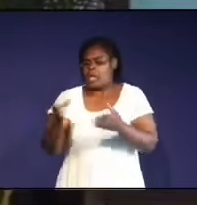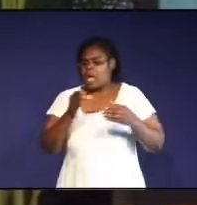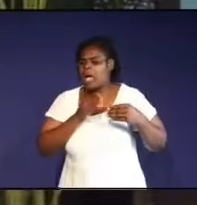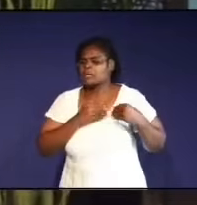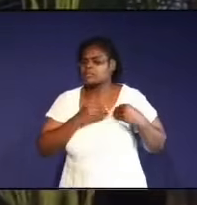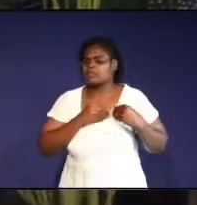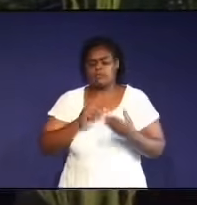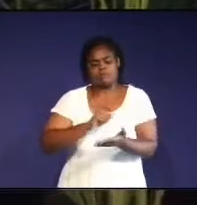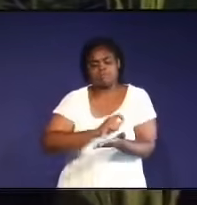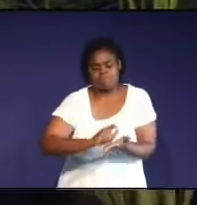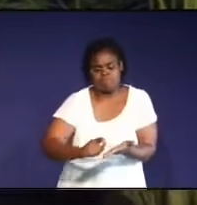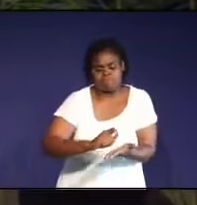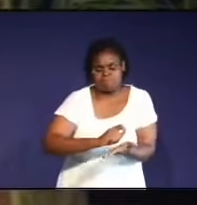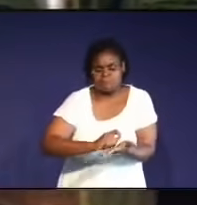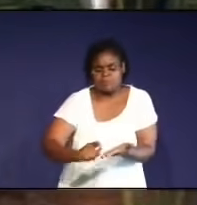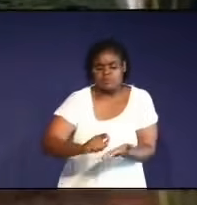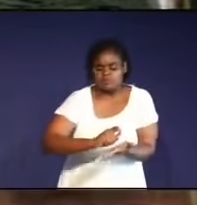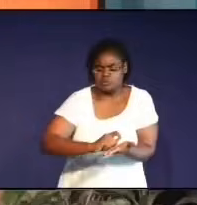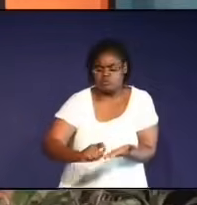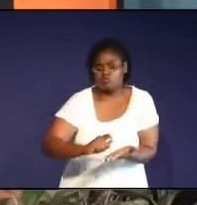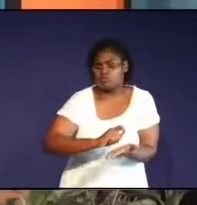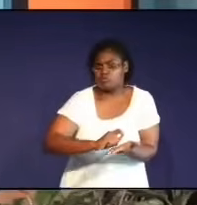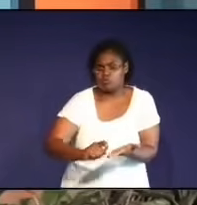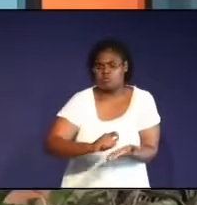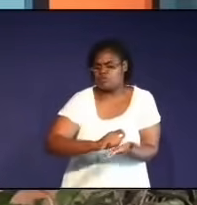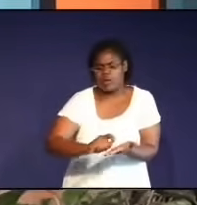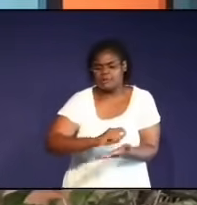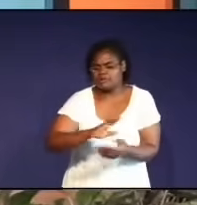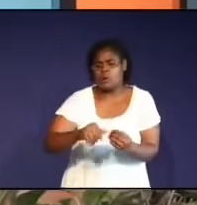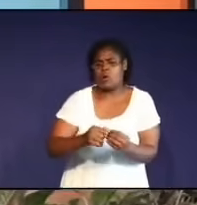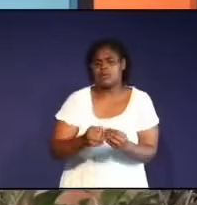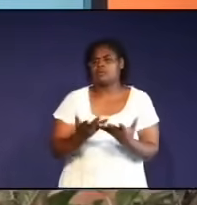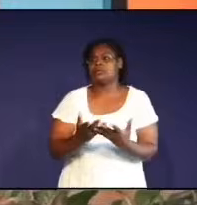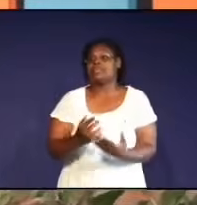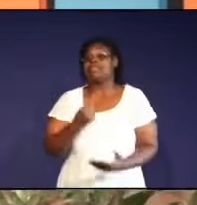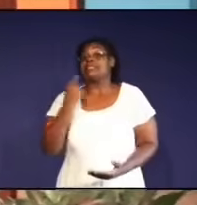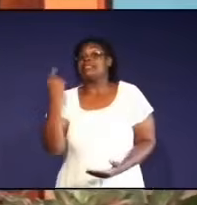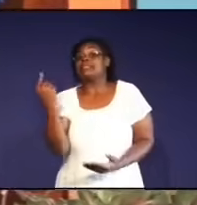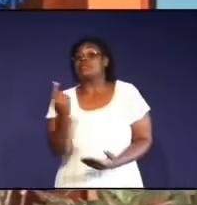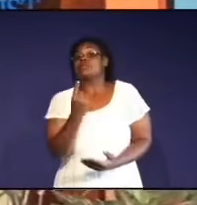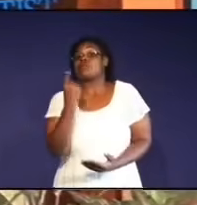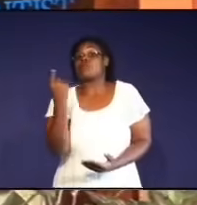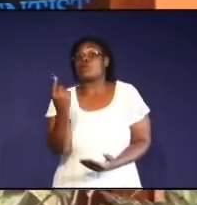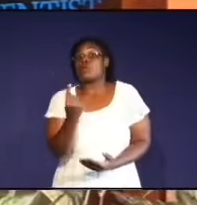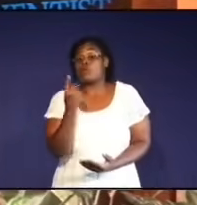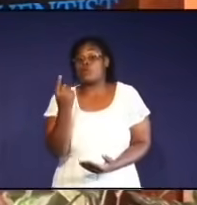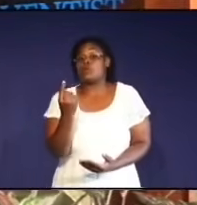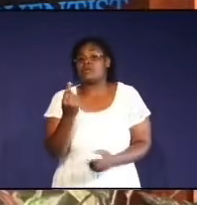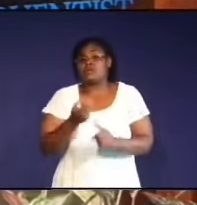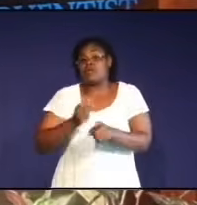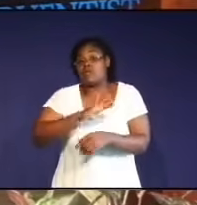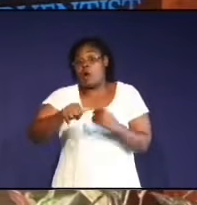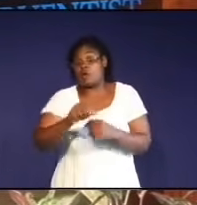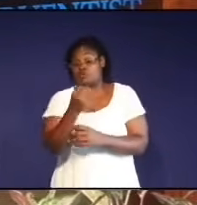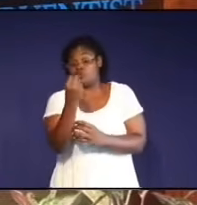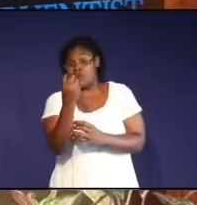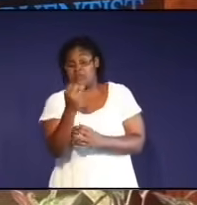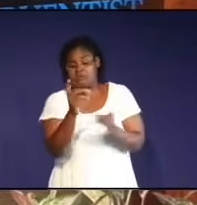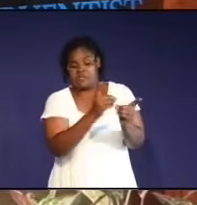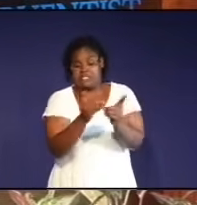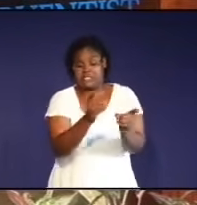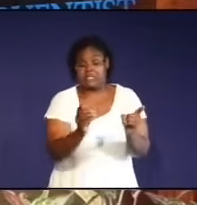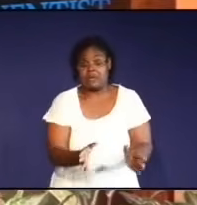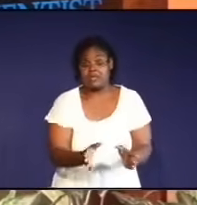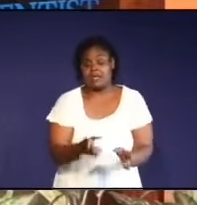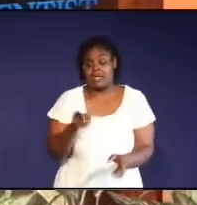message, the last one in the Bible, is the only one of the 12 to